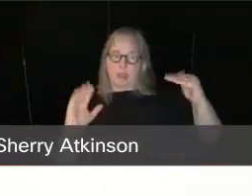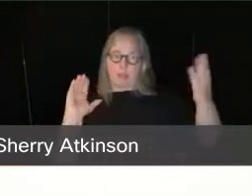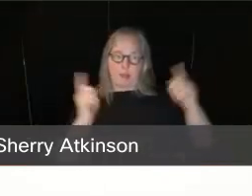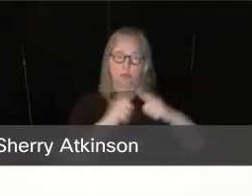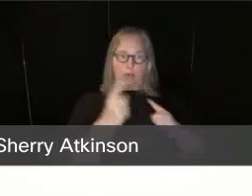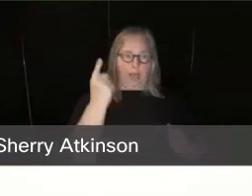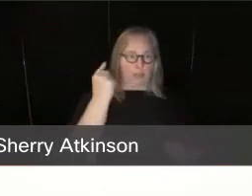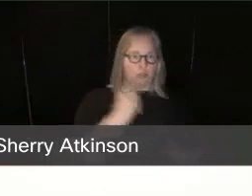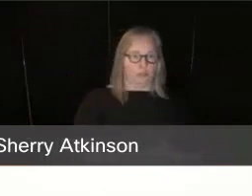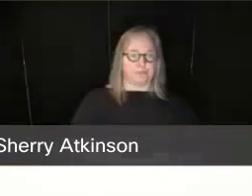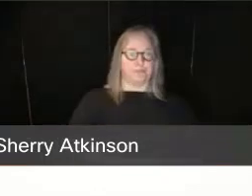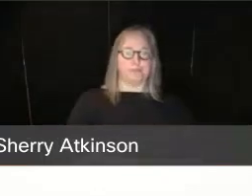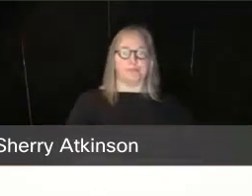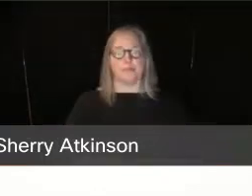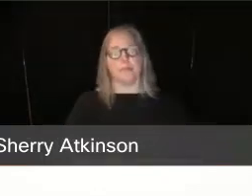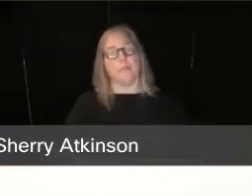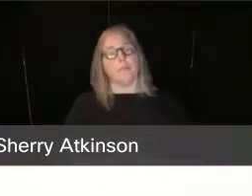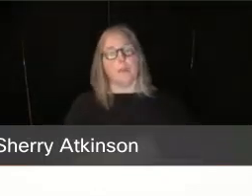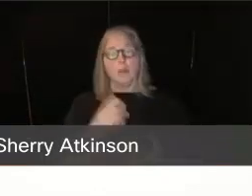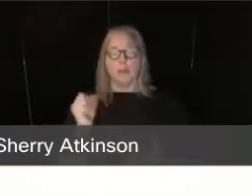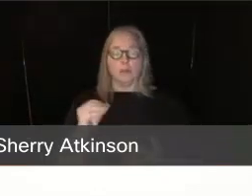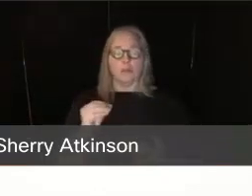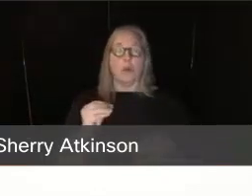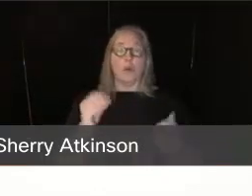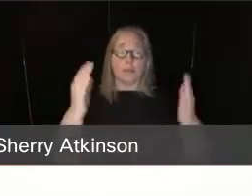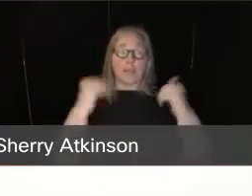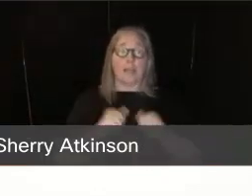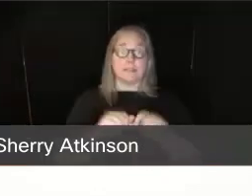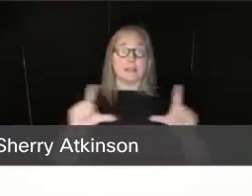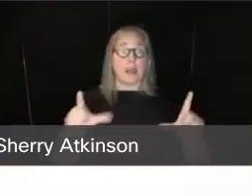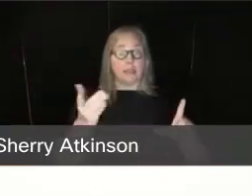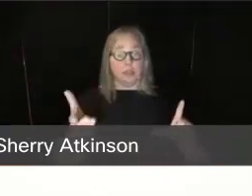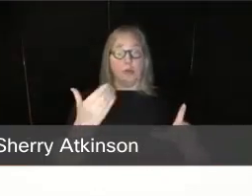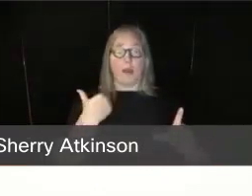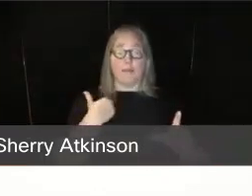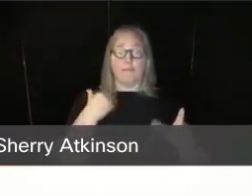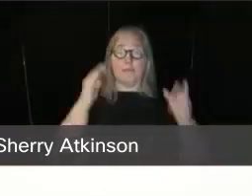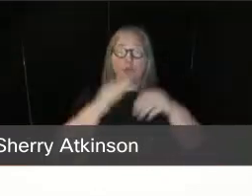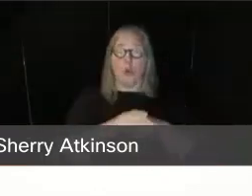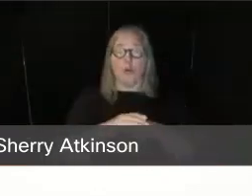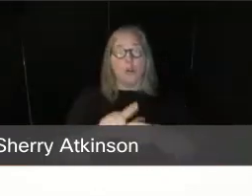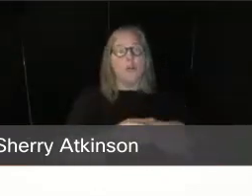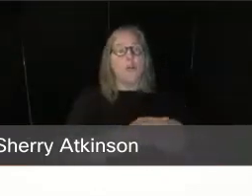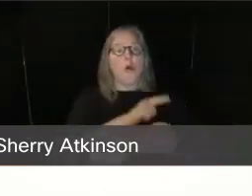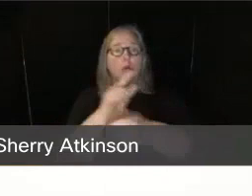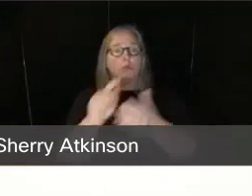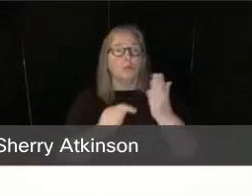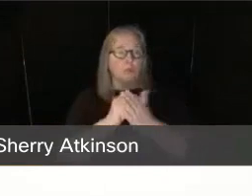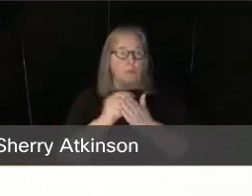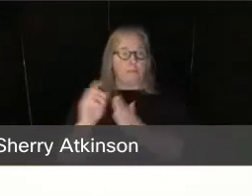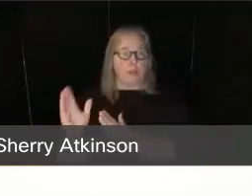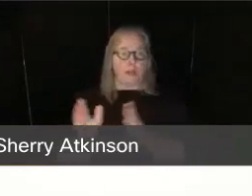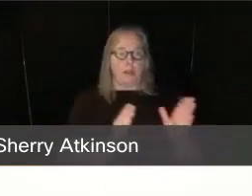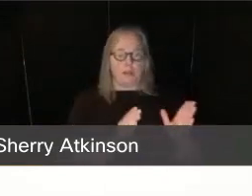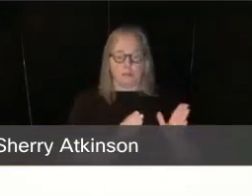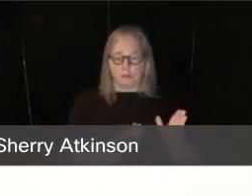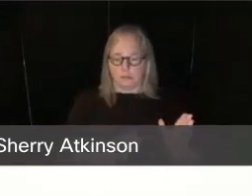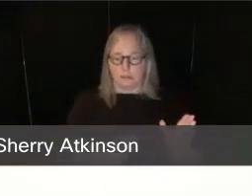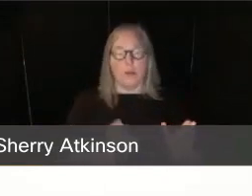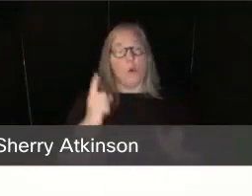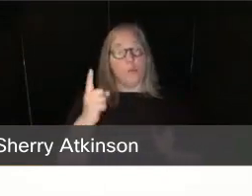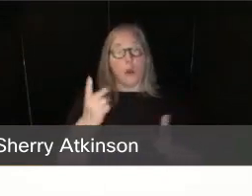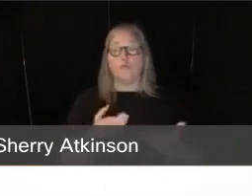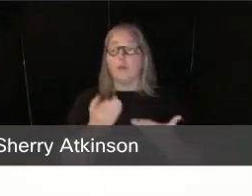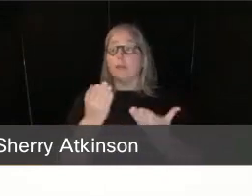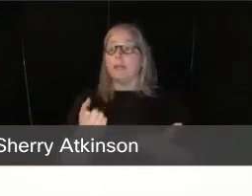year. Okay, so the next slide I have is focused on the long-term planning. One of the recommendations made